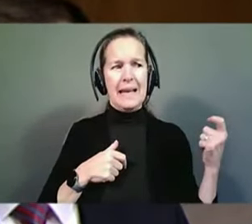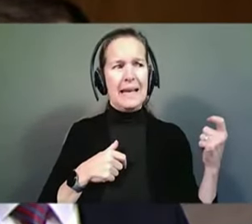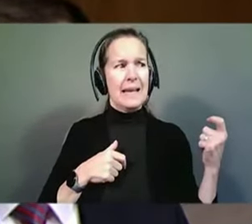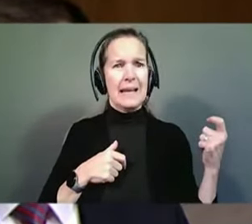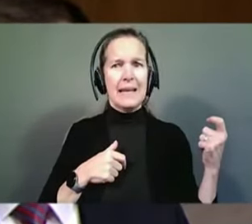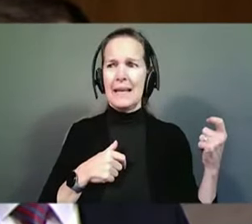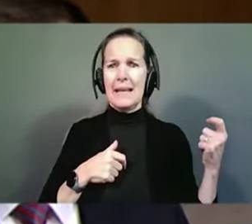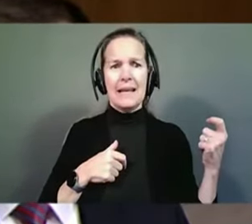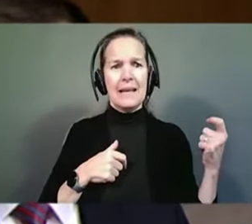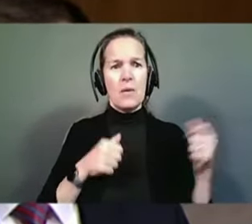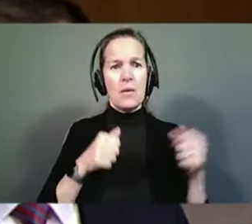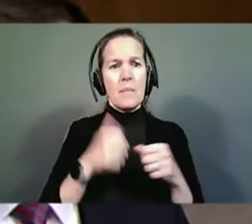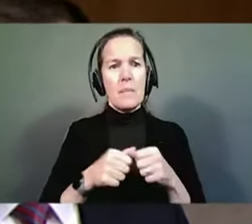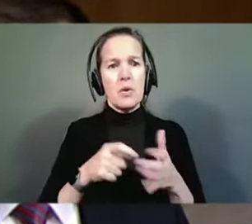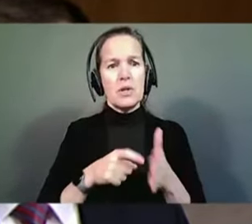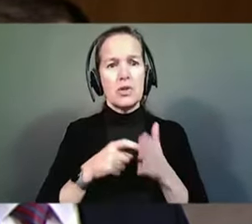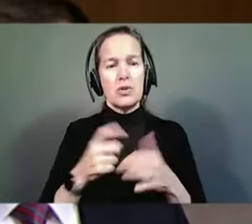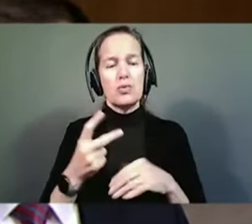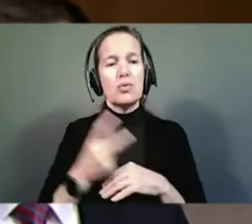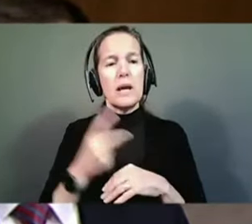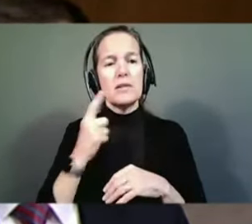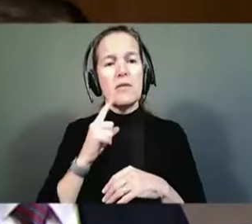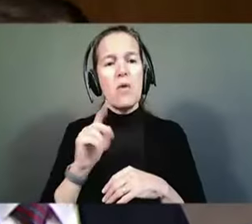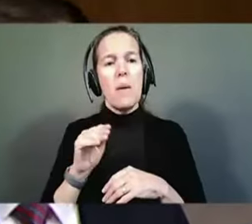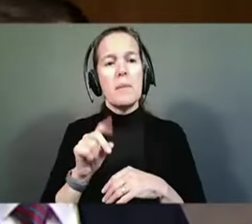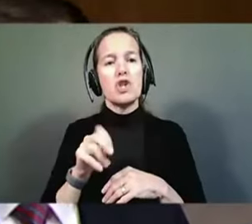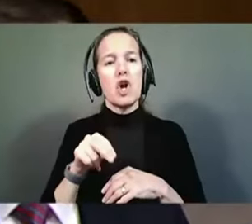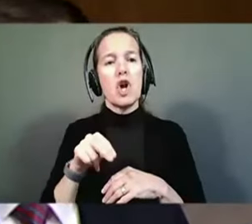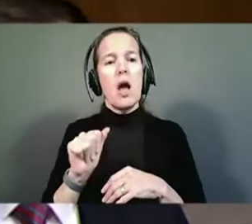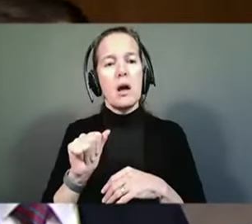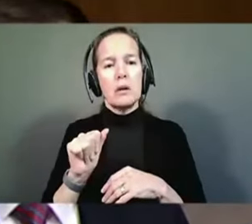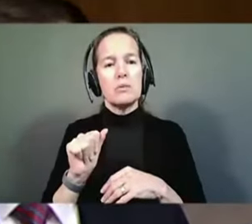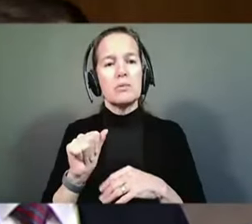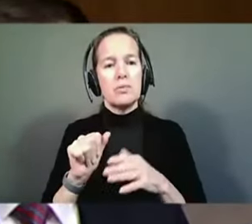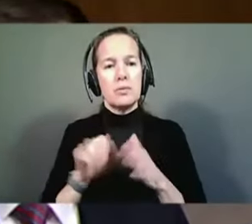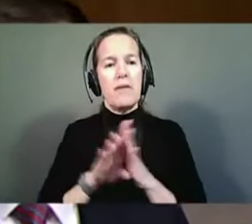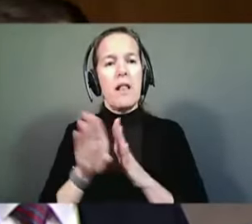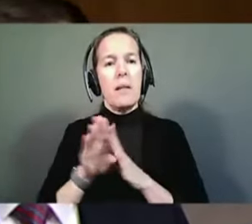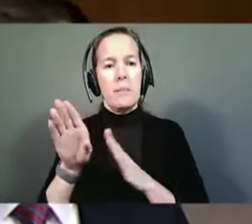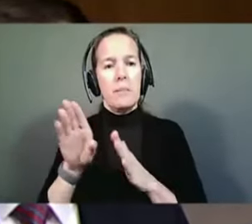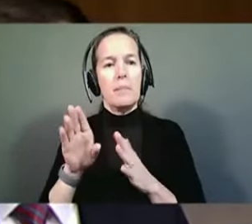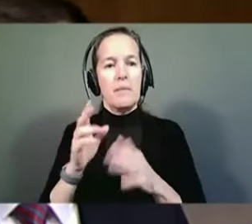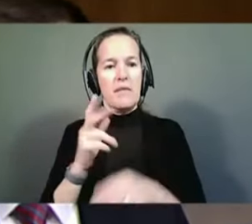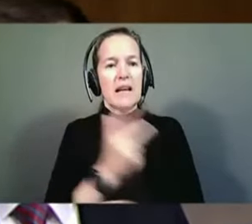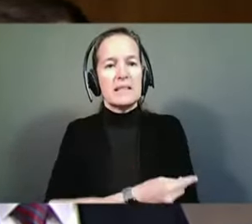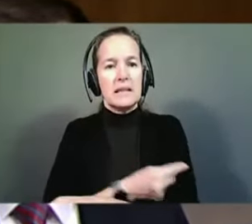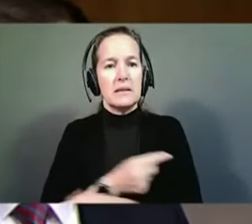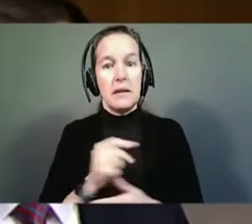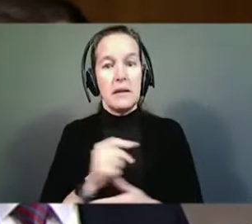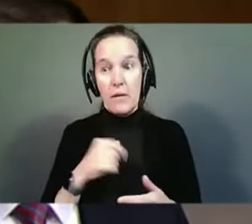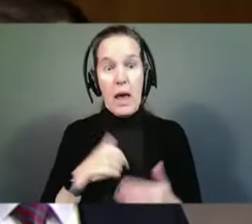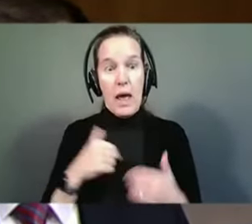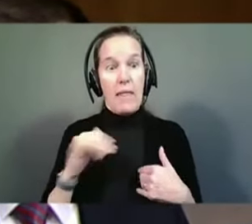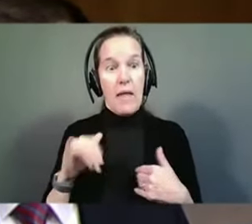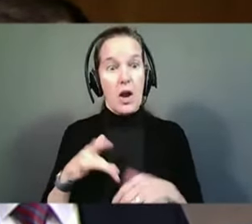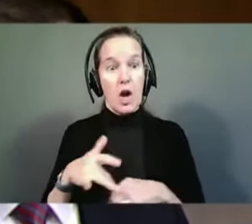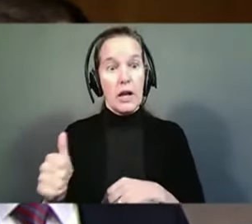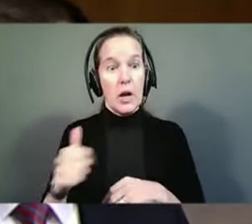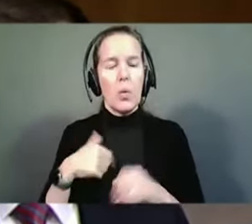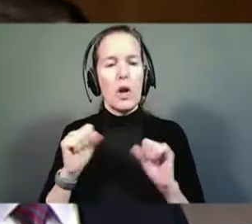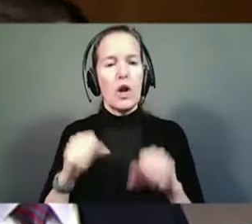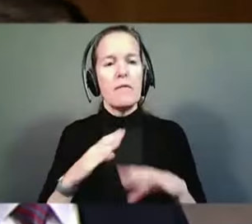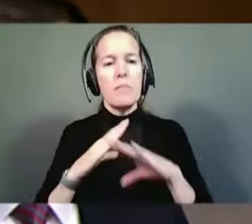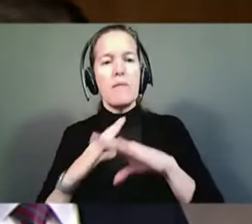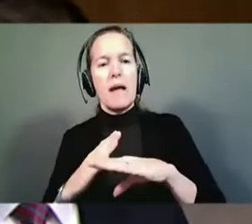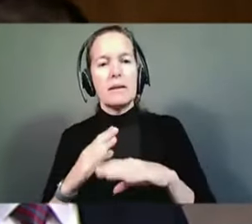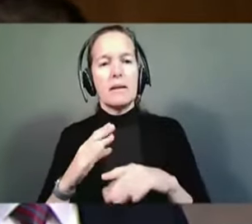Remember, it only took 2 days for Moderna to develop a vaccine. If we would have had the vaccine earlier, my point is, how many long COVIDs would we have prevented if we knew